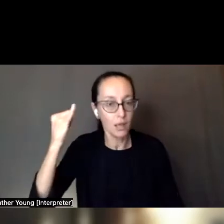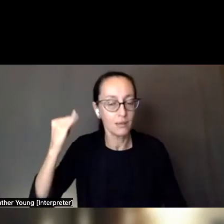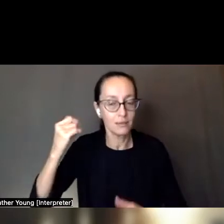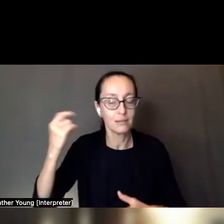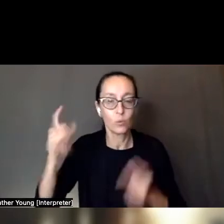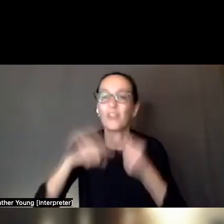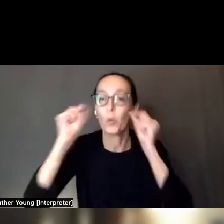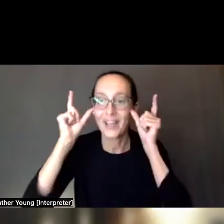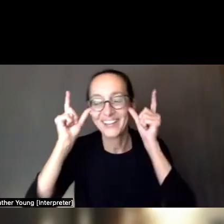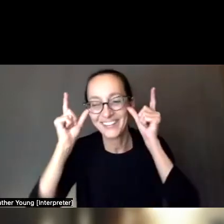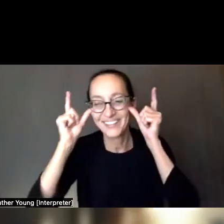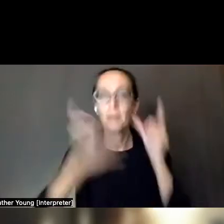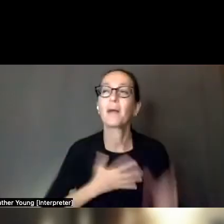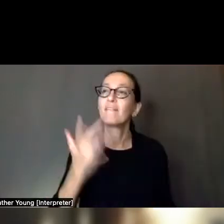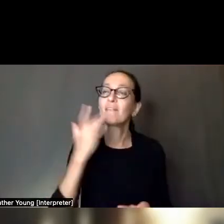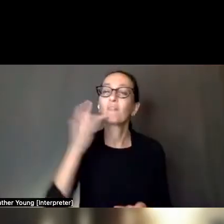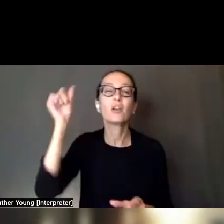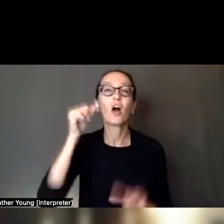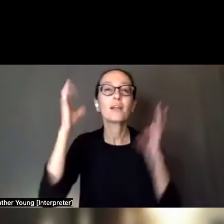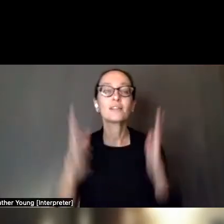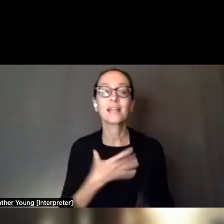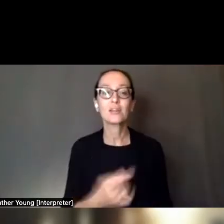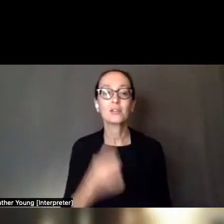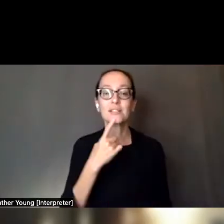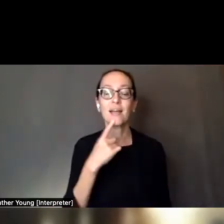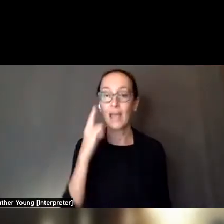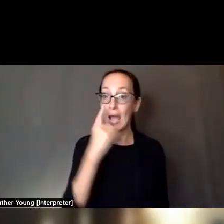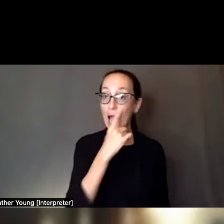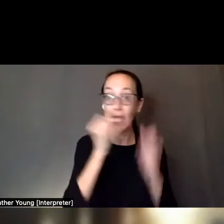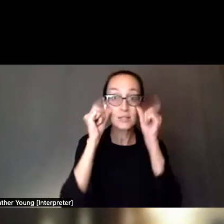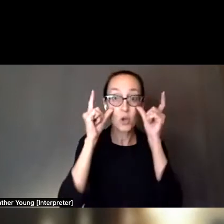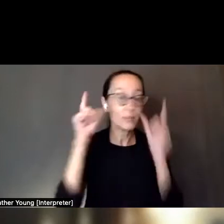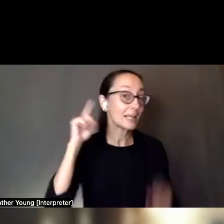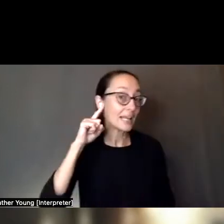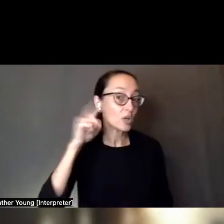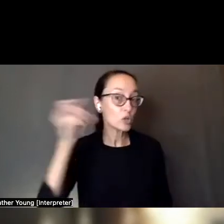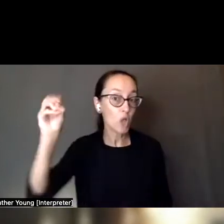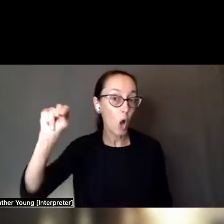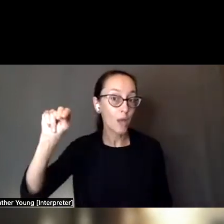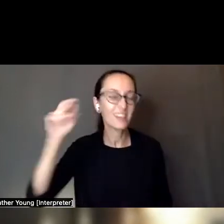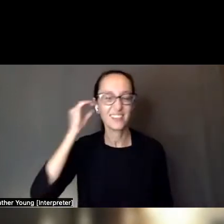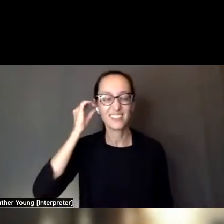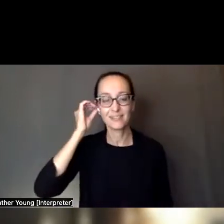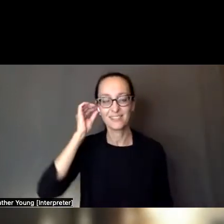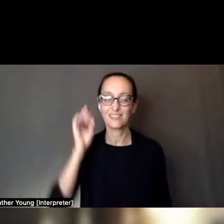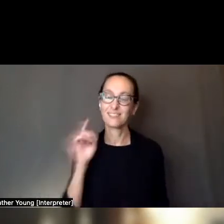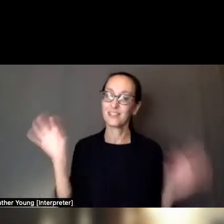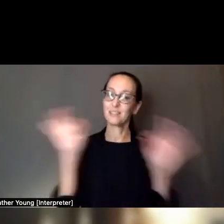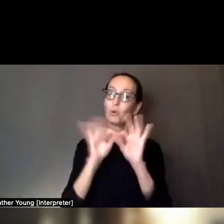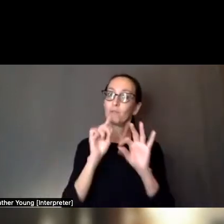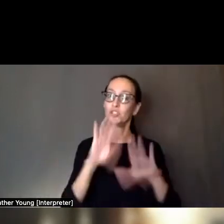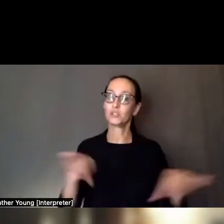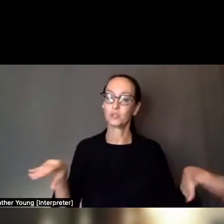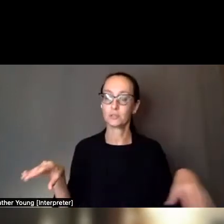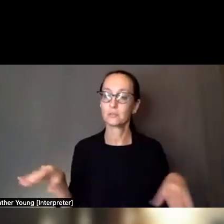of my favorite audiologists likes to say, eyes open, ears on. And that's really what it should be for our kids, because we're